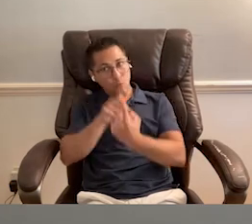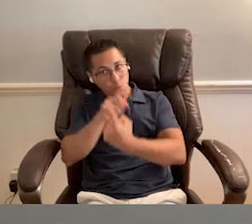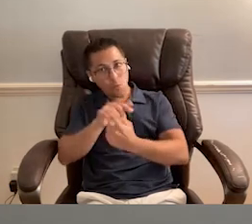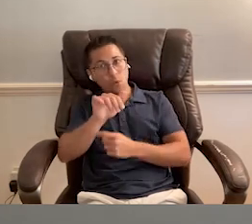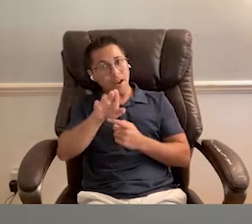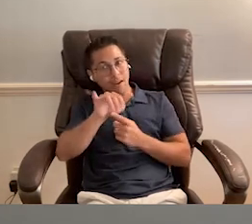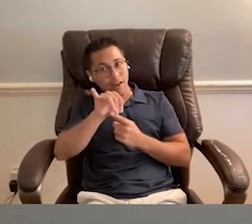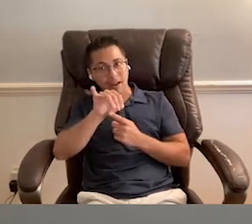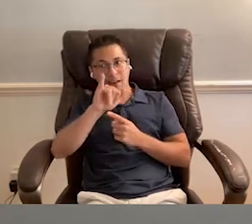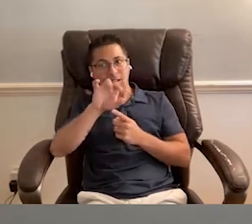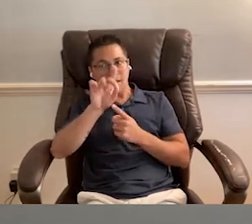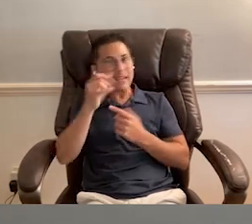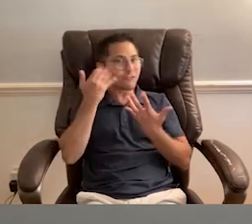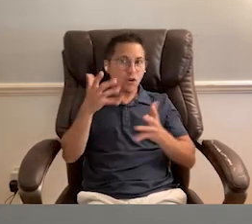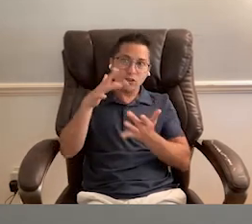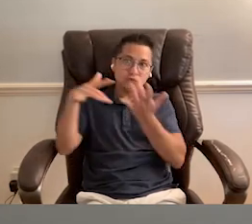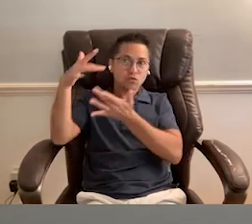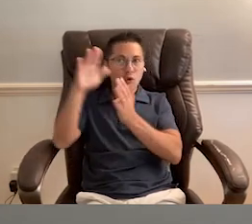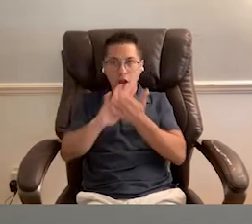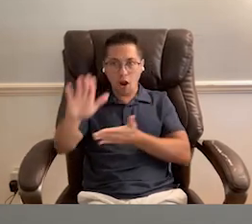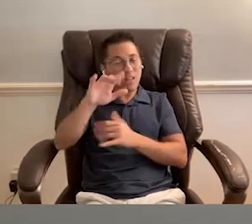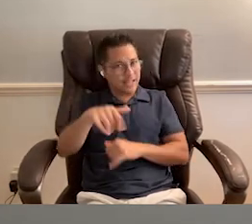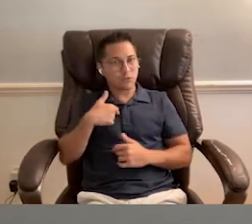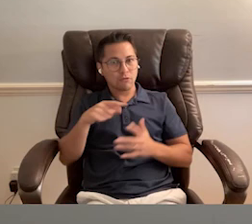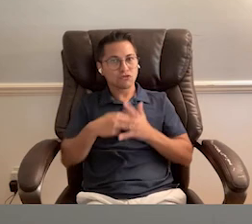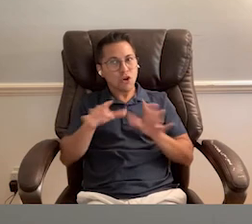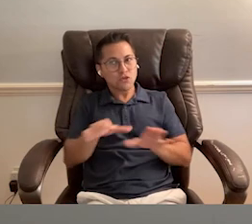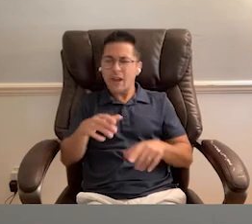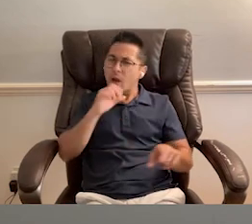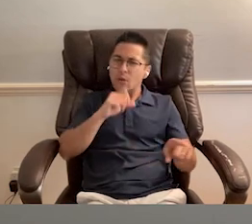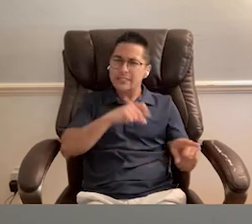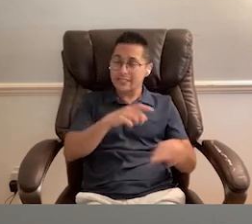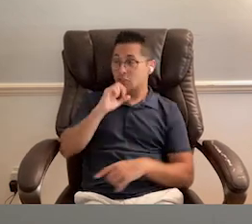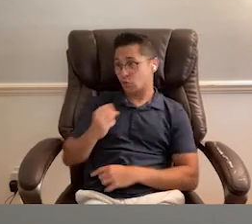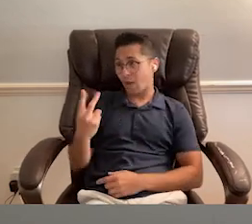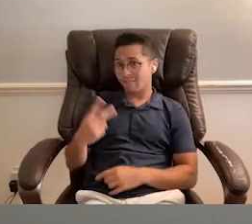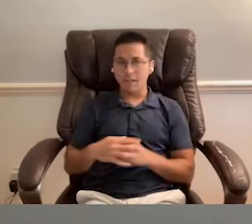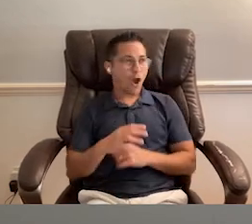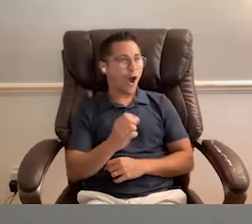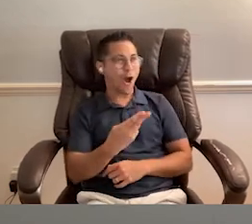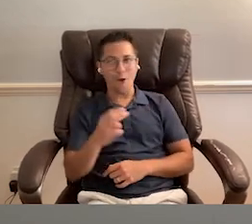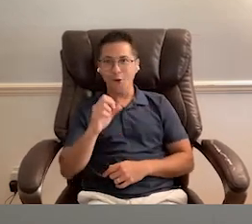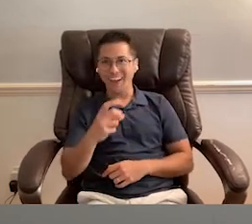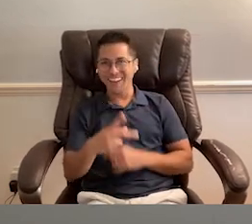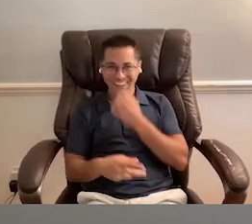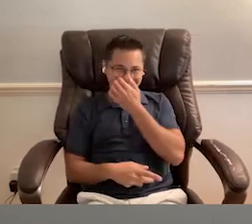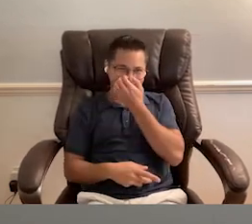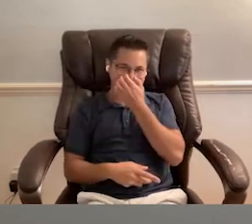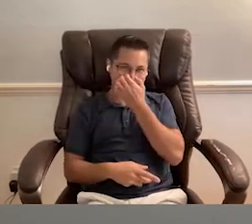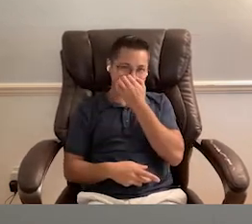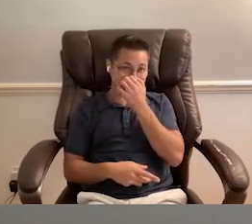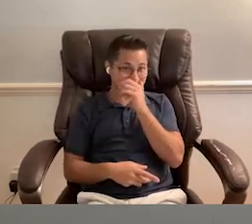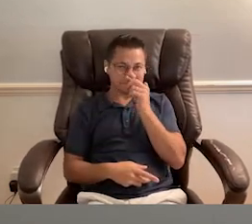one-on-one aid, if he's toward the college, that's what I would start doing. How old is he? He's 12. He's 12. That's it. Oh, okay.